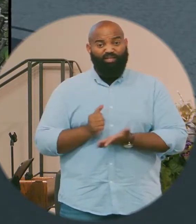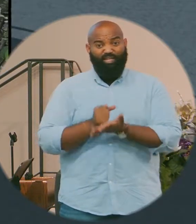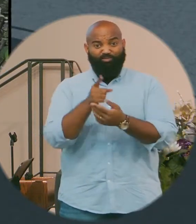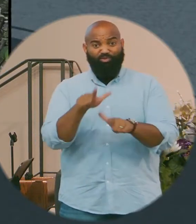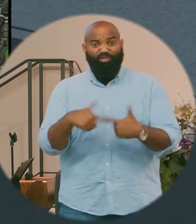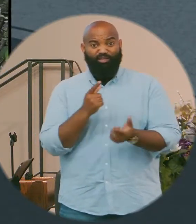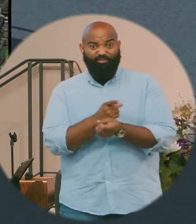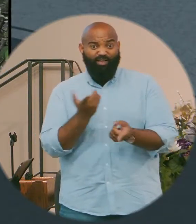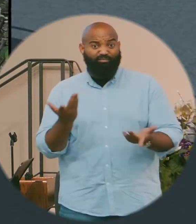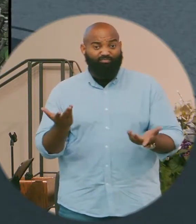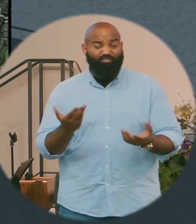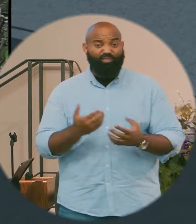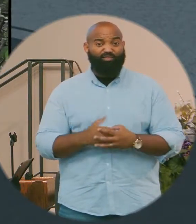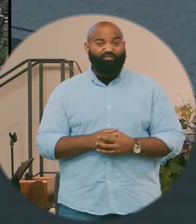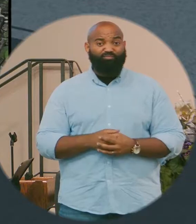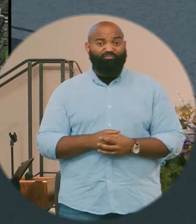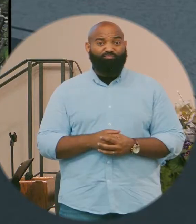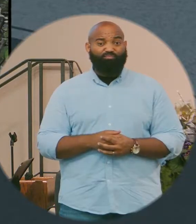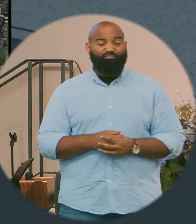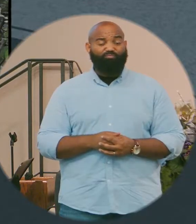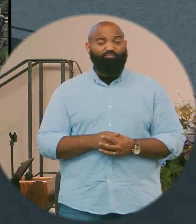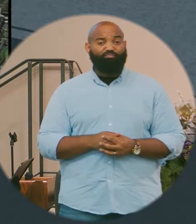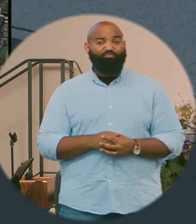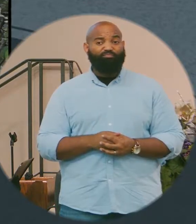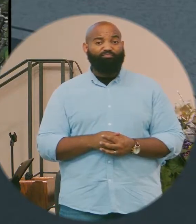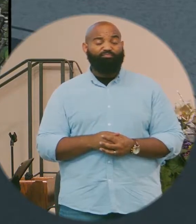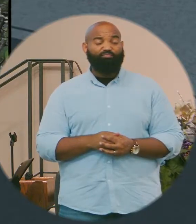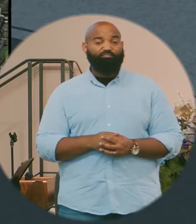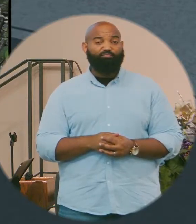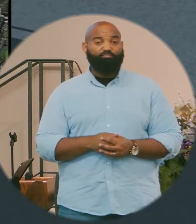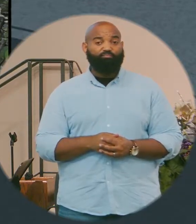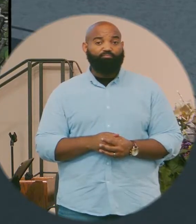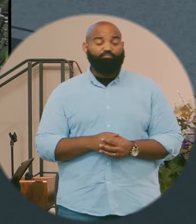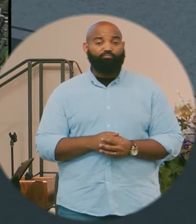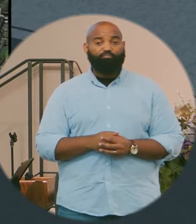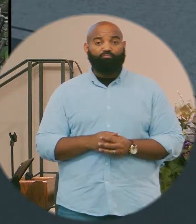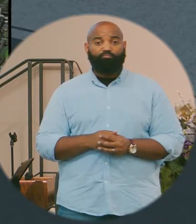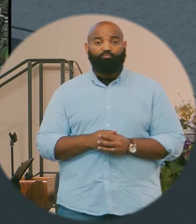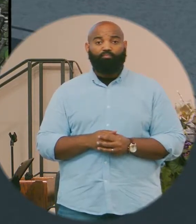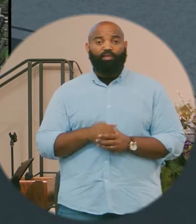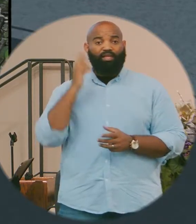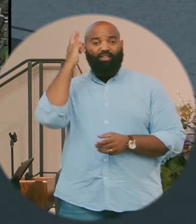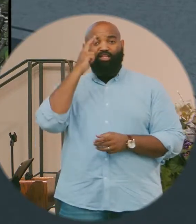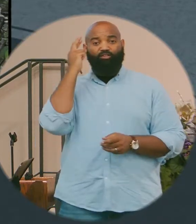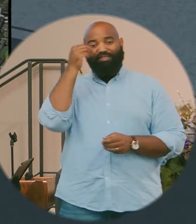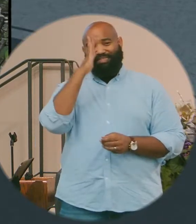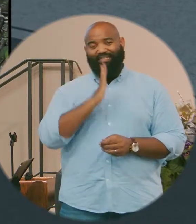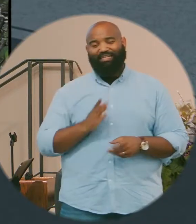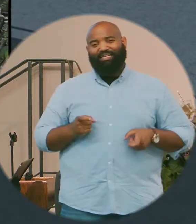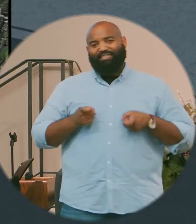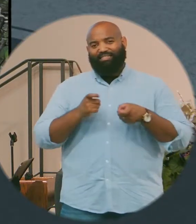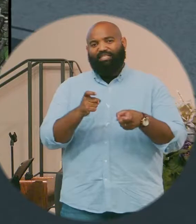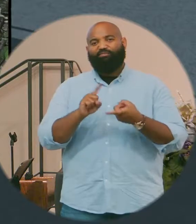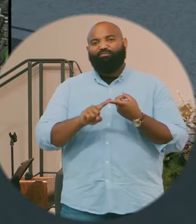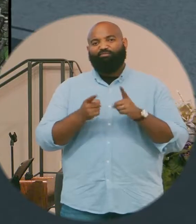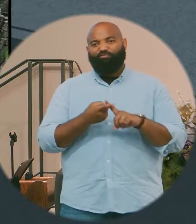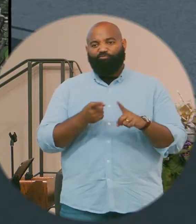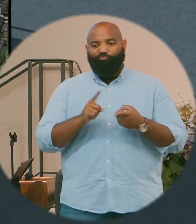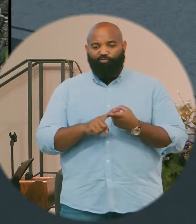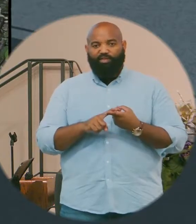intentional. Like, we cool, but God ordained our relationship from the very beginning because